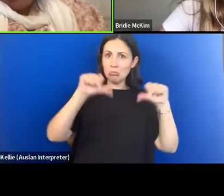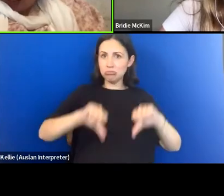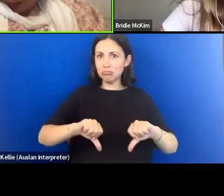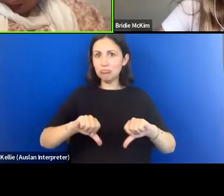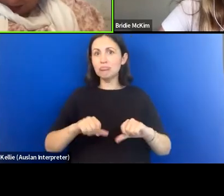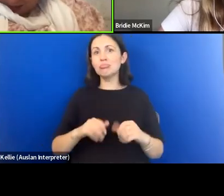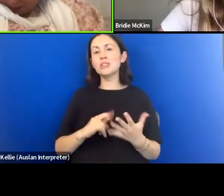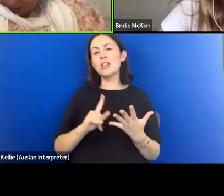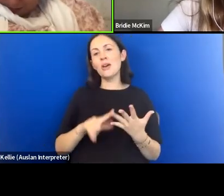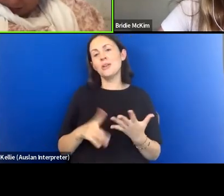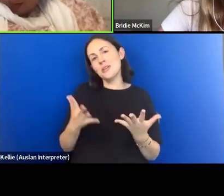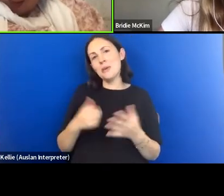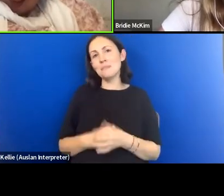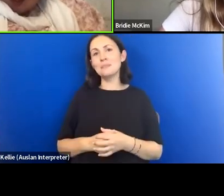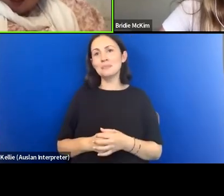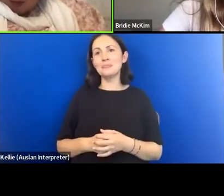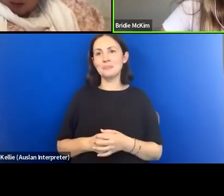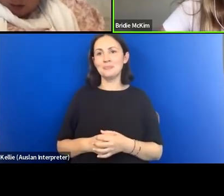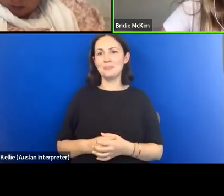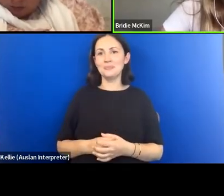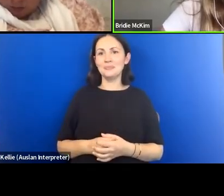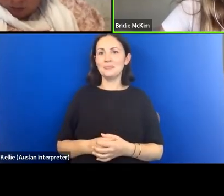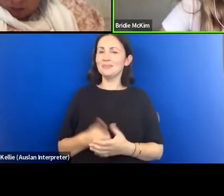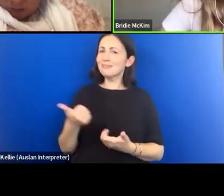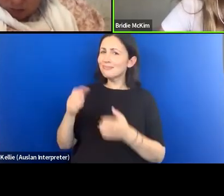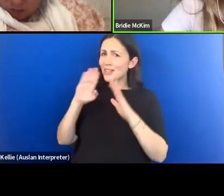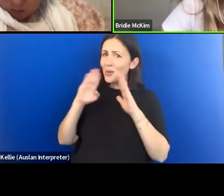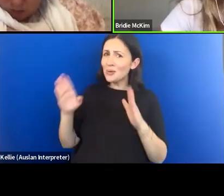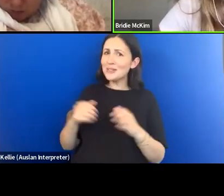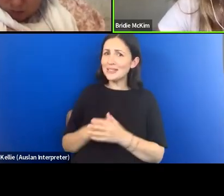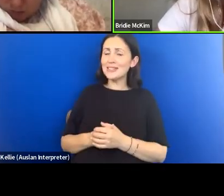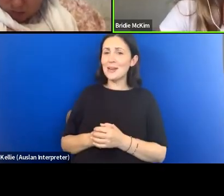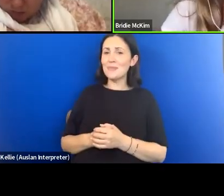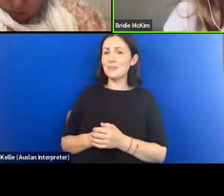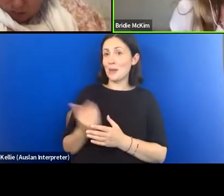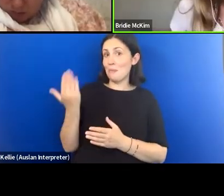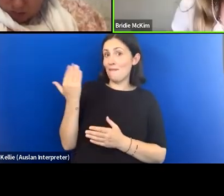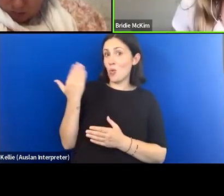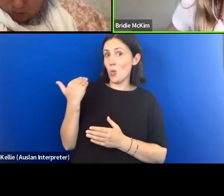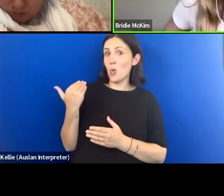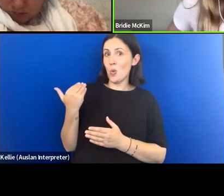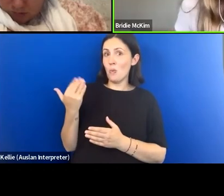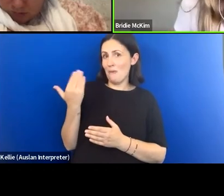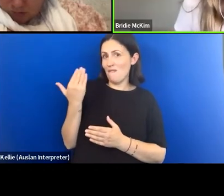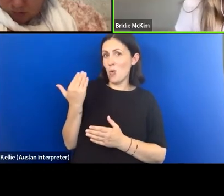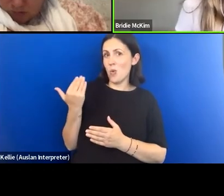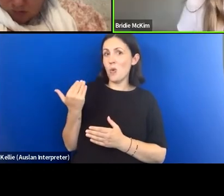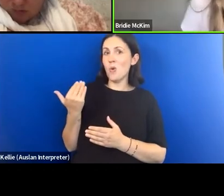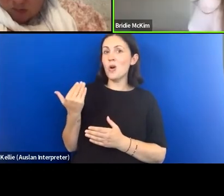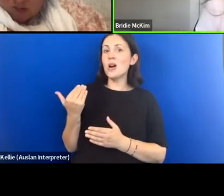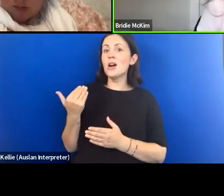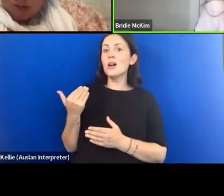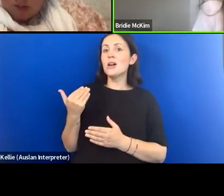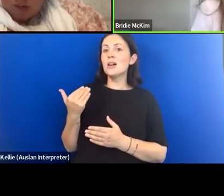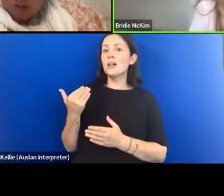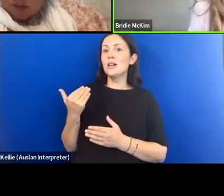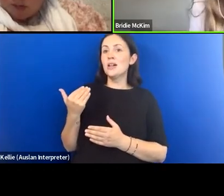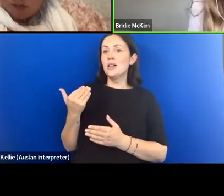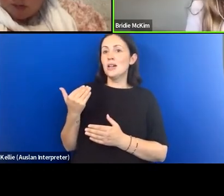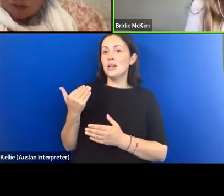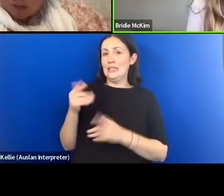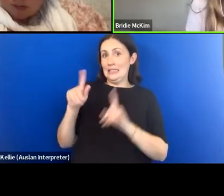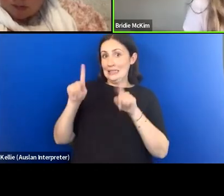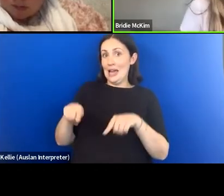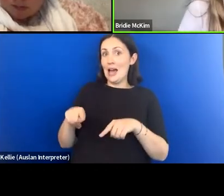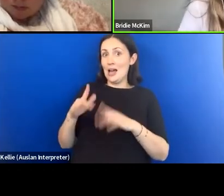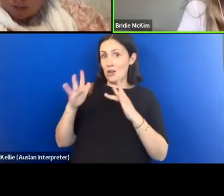So cool. That's good too. Awesome. Well, we were talking before we went live again, and you were mentioning you've